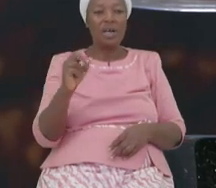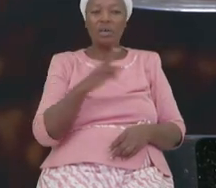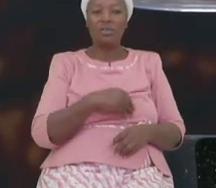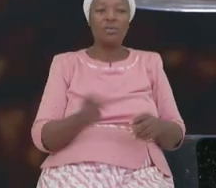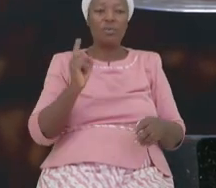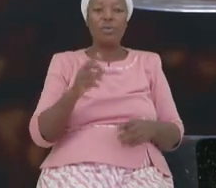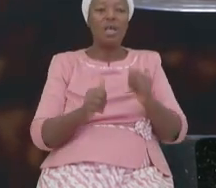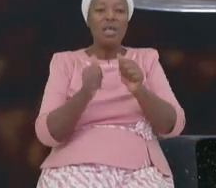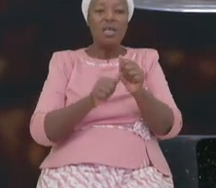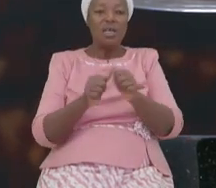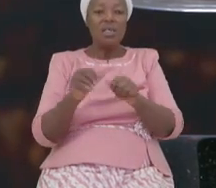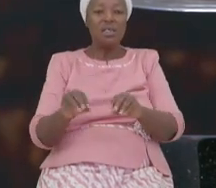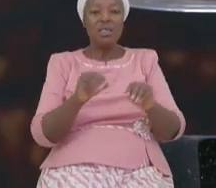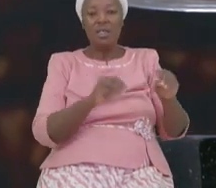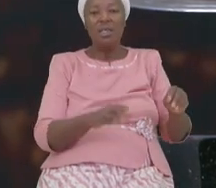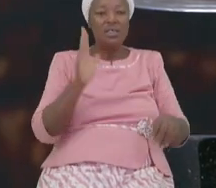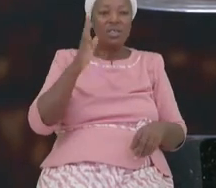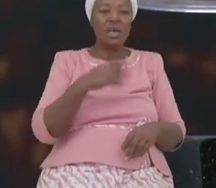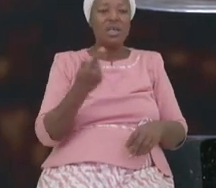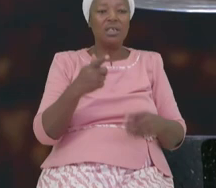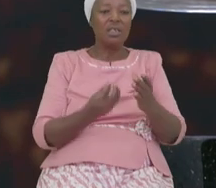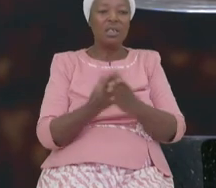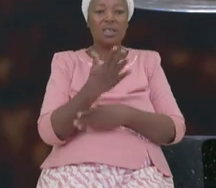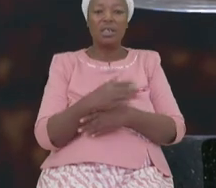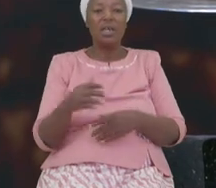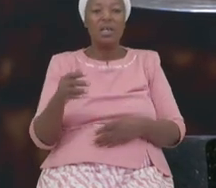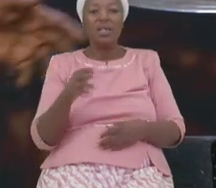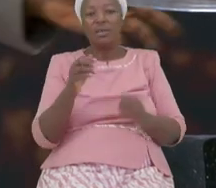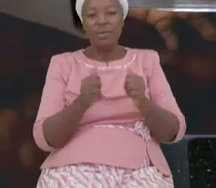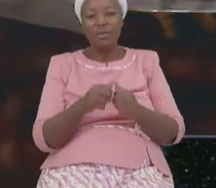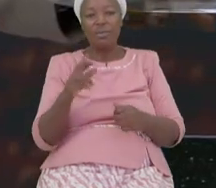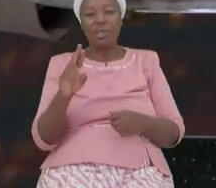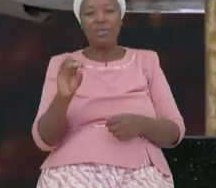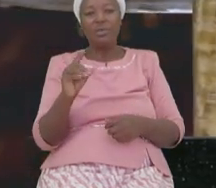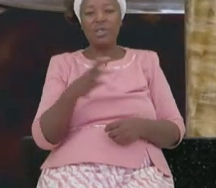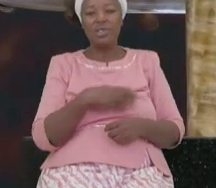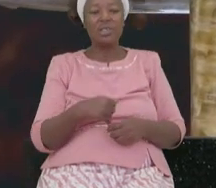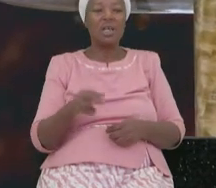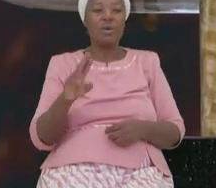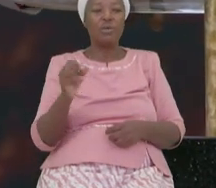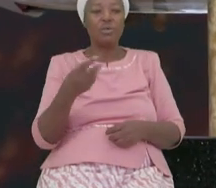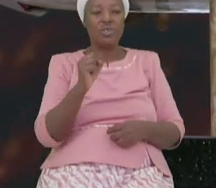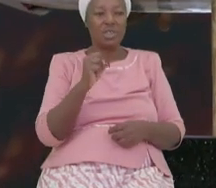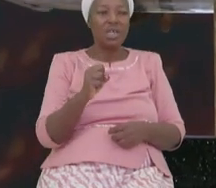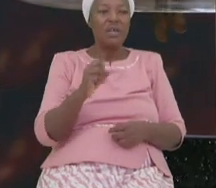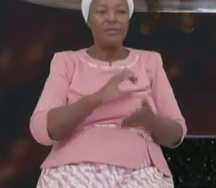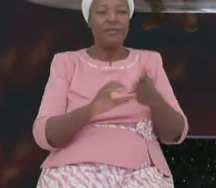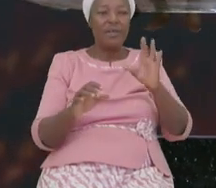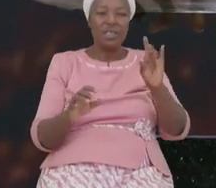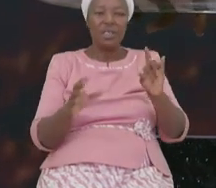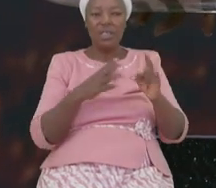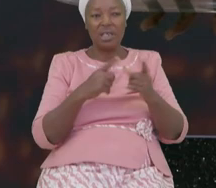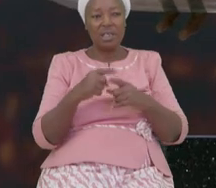shall be grass with reeds and rushes. Then in verse 8 it says, an